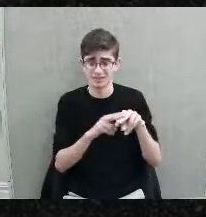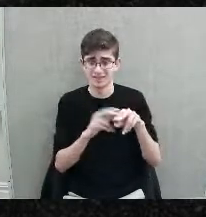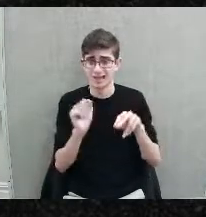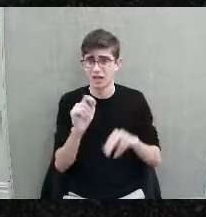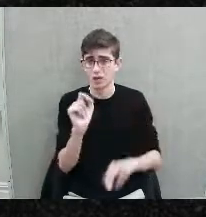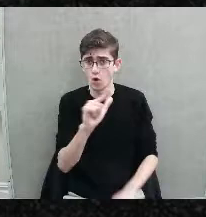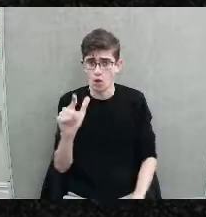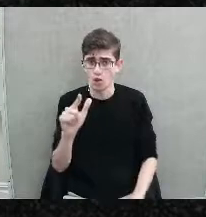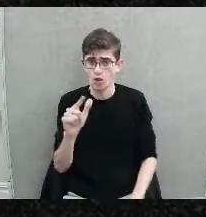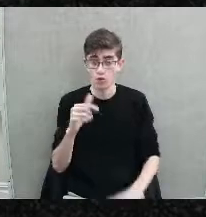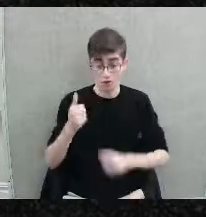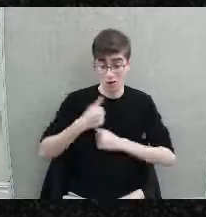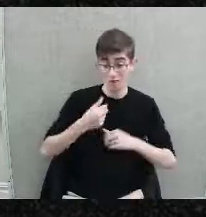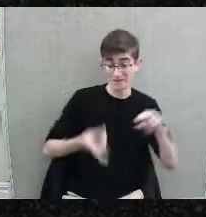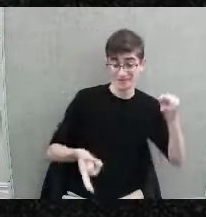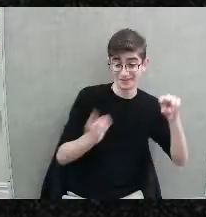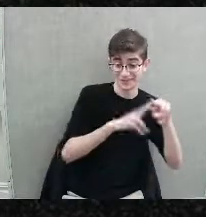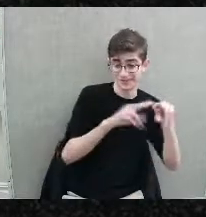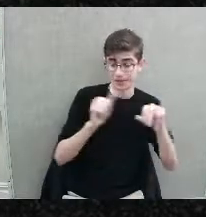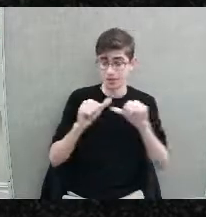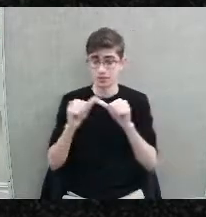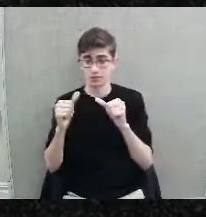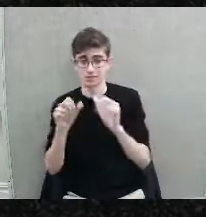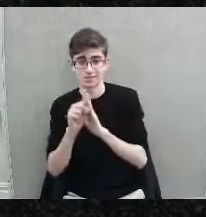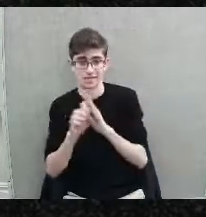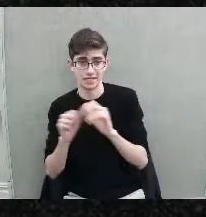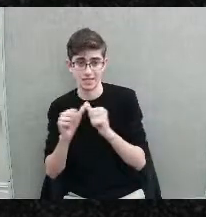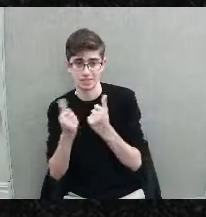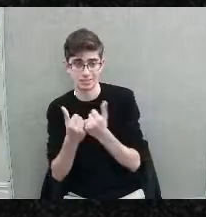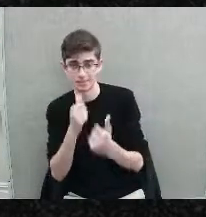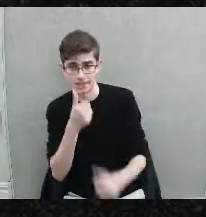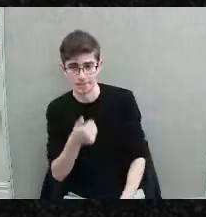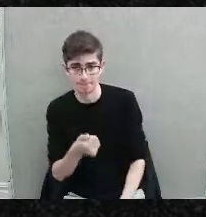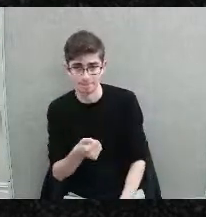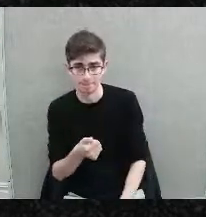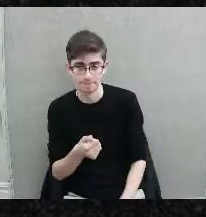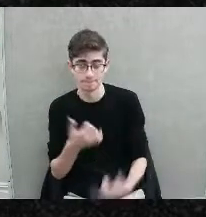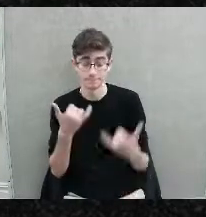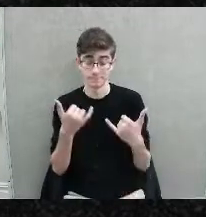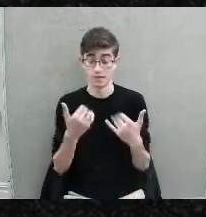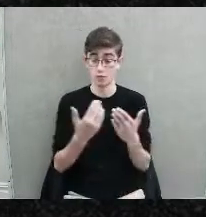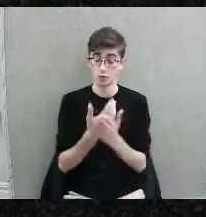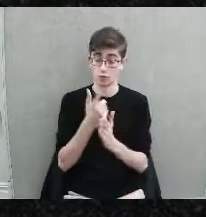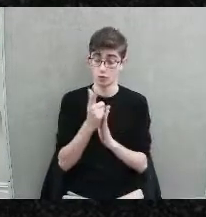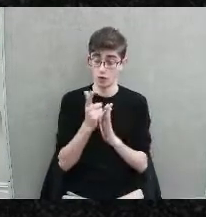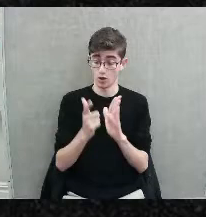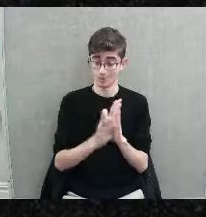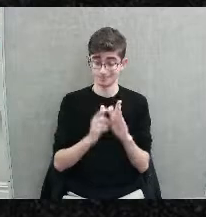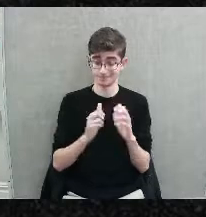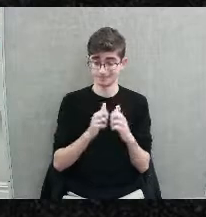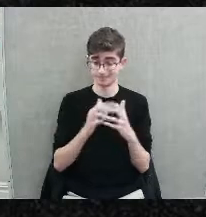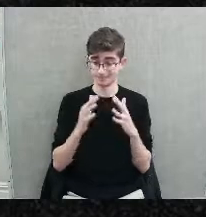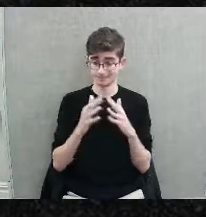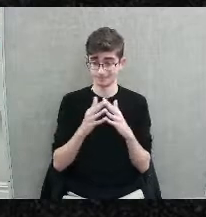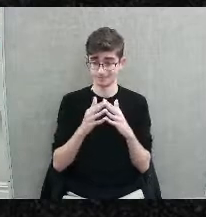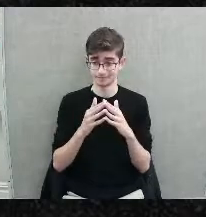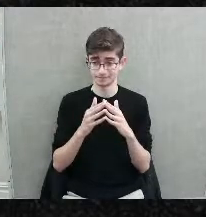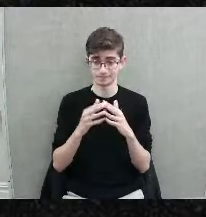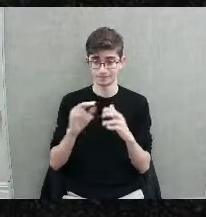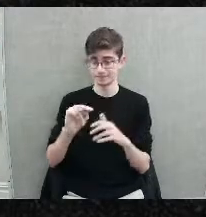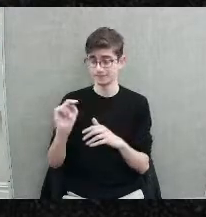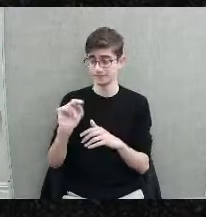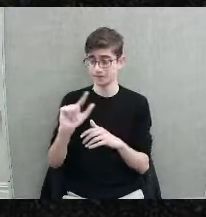the army. Now now there's been a new law in which the neoliberals,